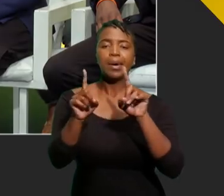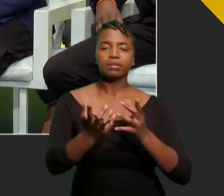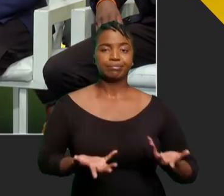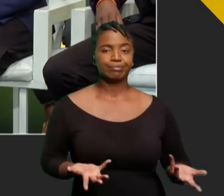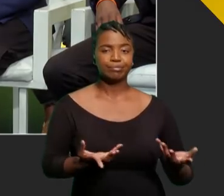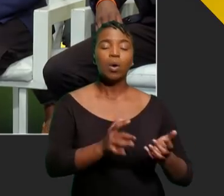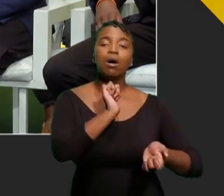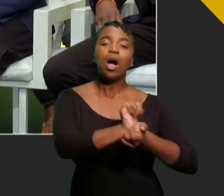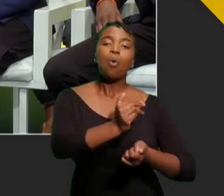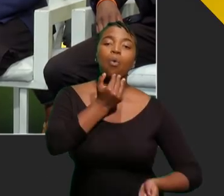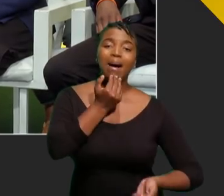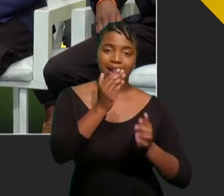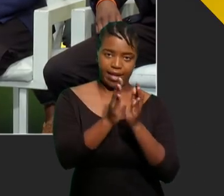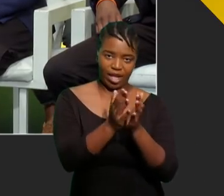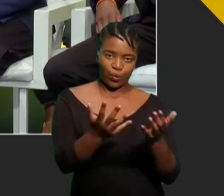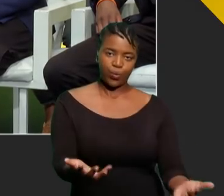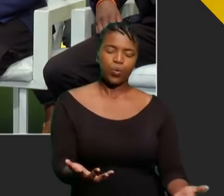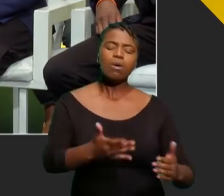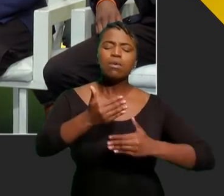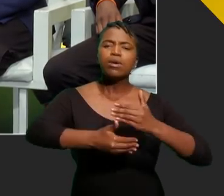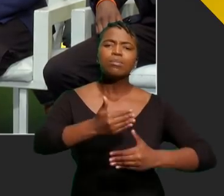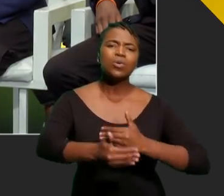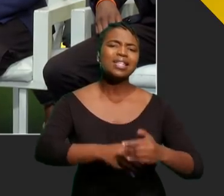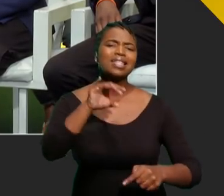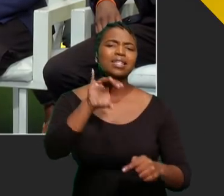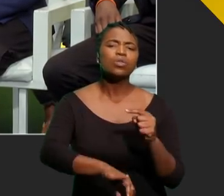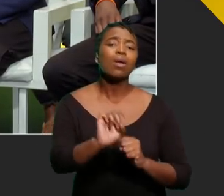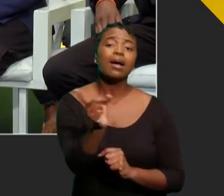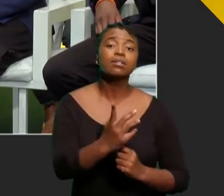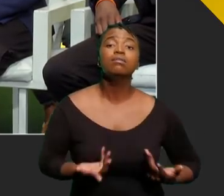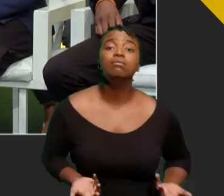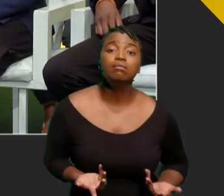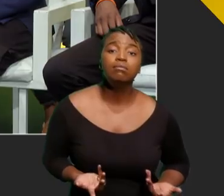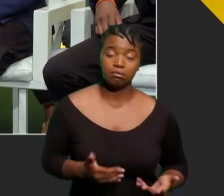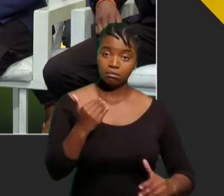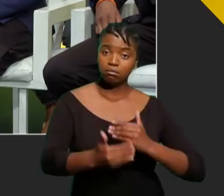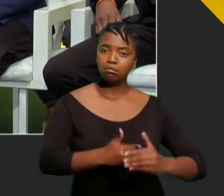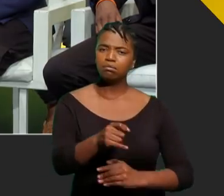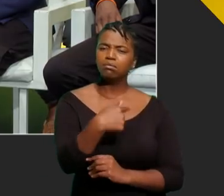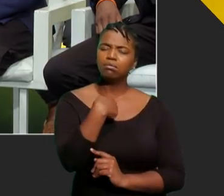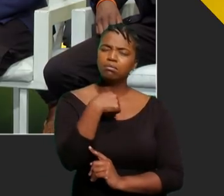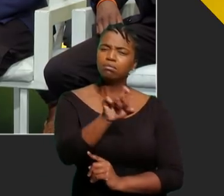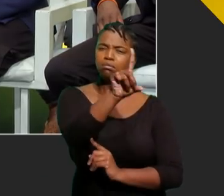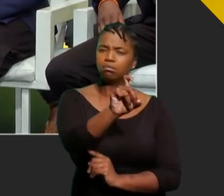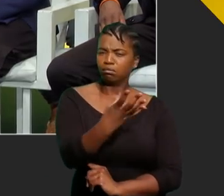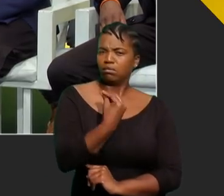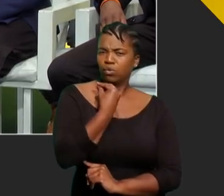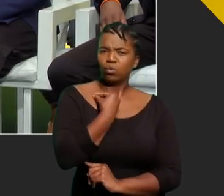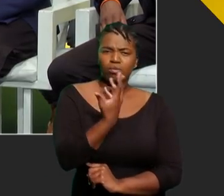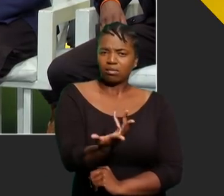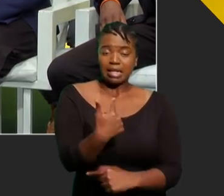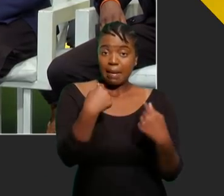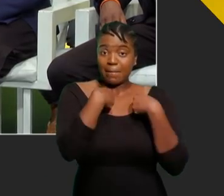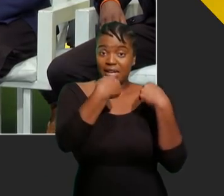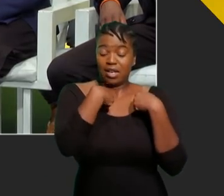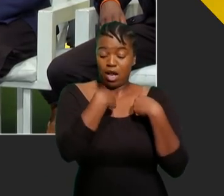arrested phezwa lokho ukukhumbula ukuthi in that whole process what are we inheriting through our commissions? And the question that we keep asking ourselves as Abantu Abasha ukuthi, where do